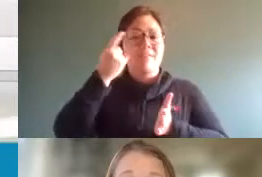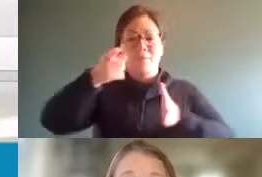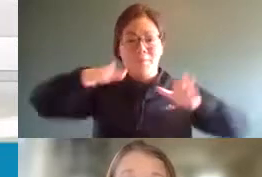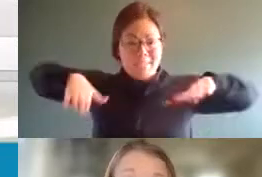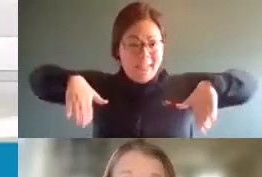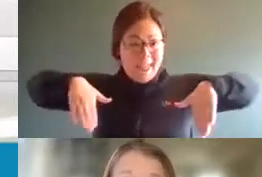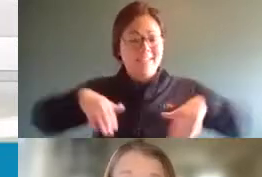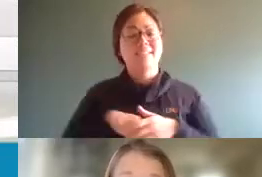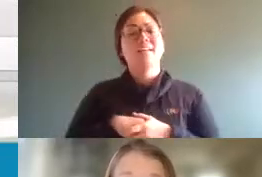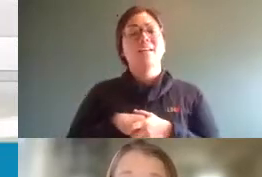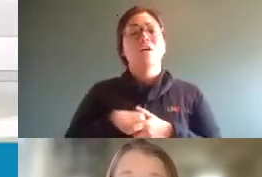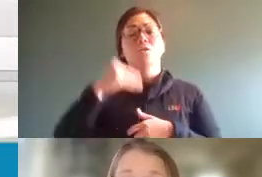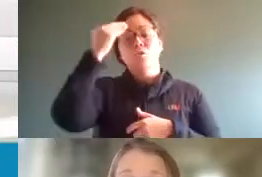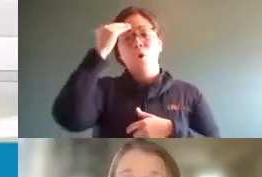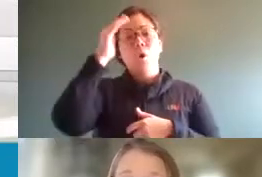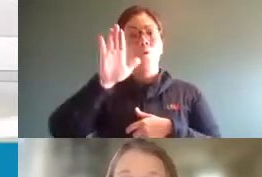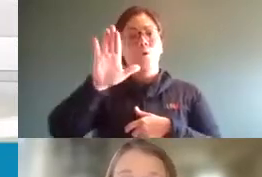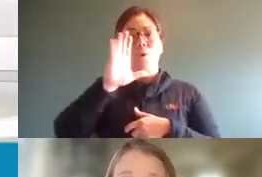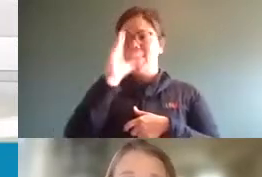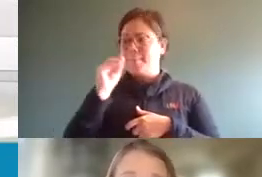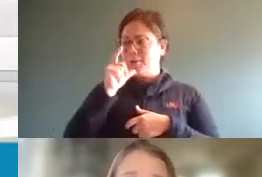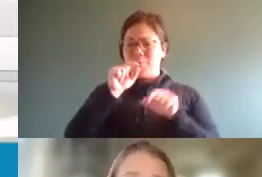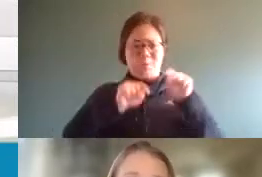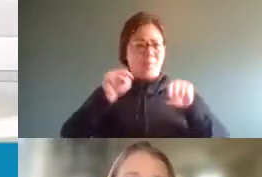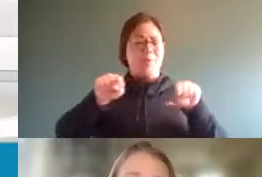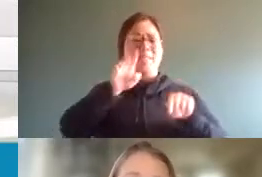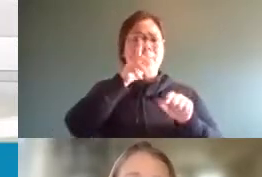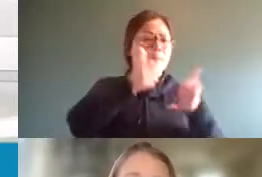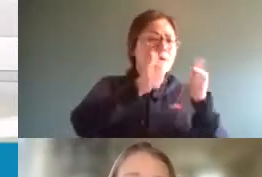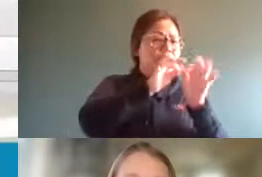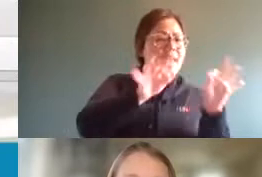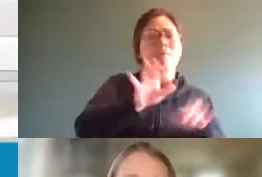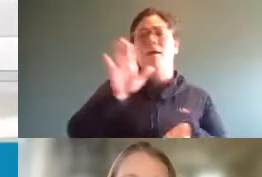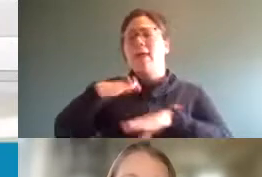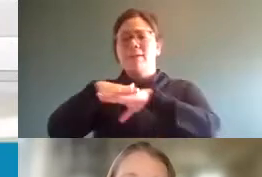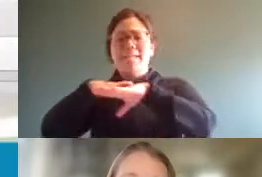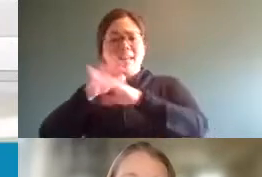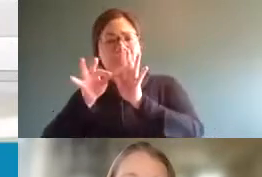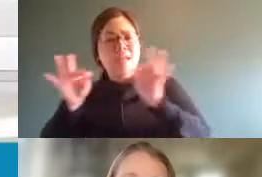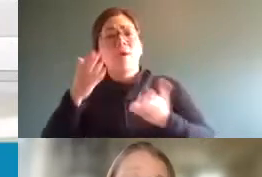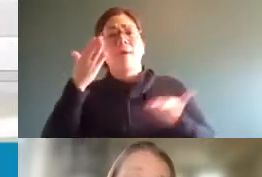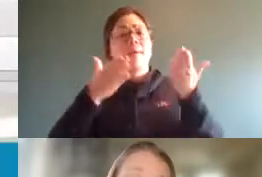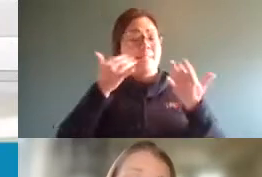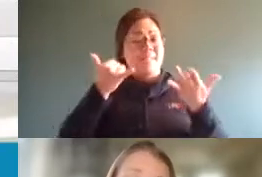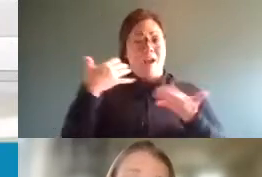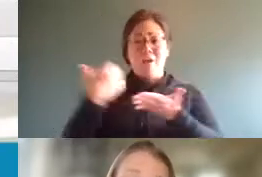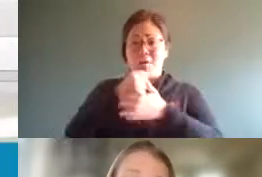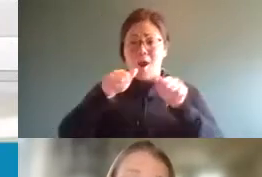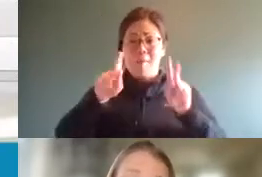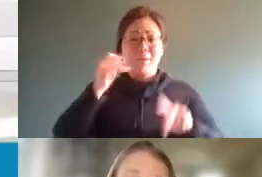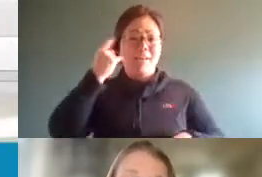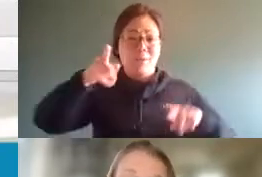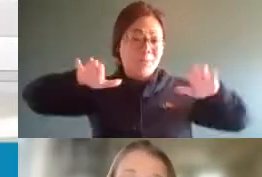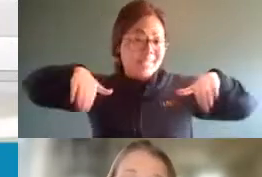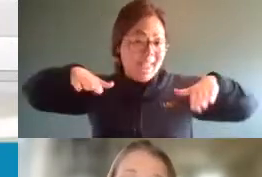know your company's internal language demographics. So this may be an opportunity, if you haven't done this